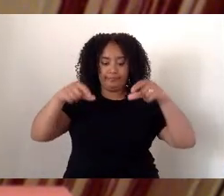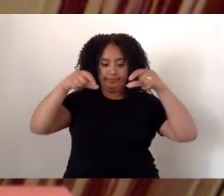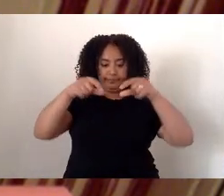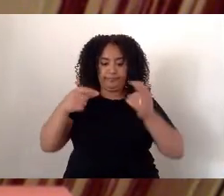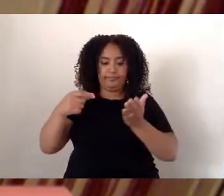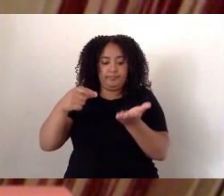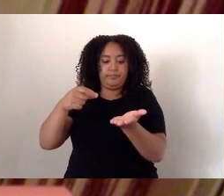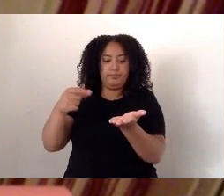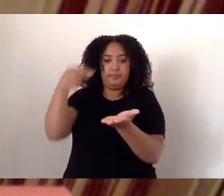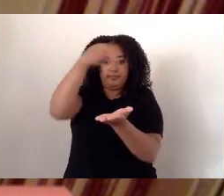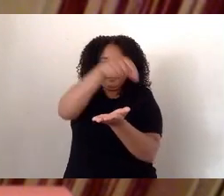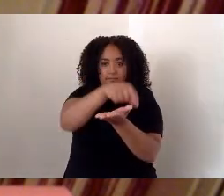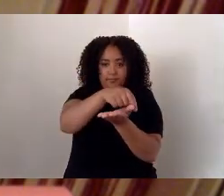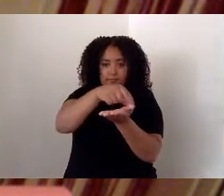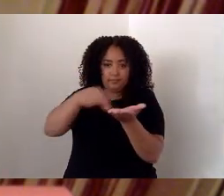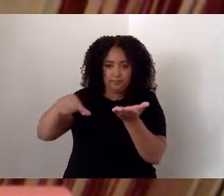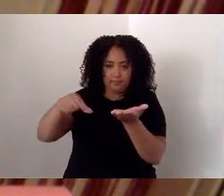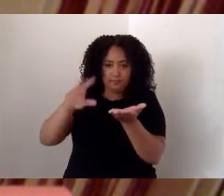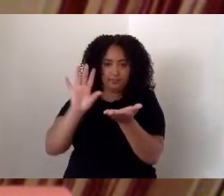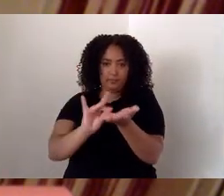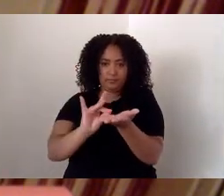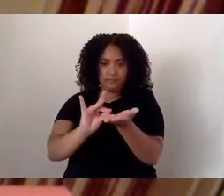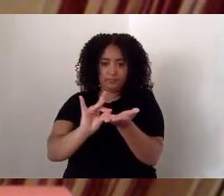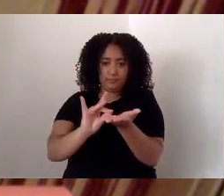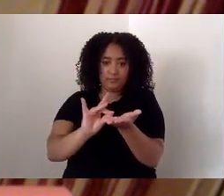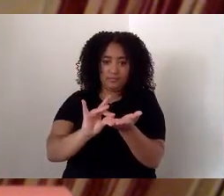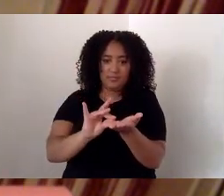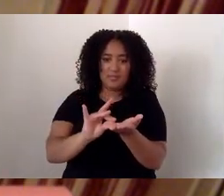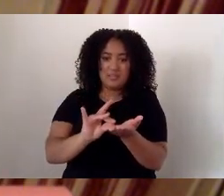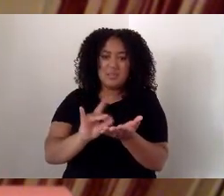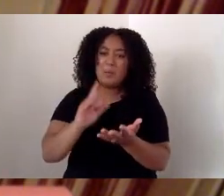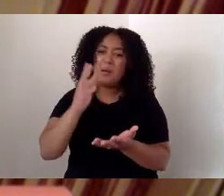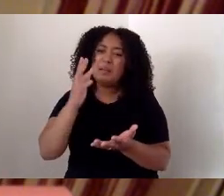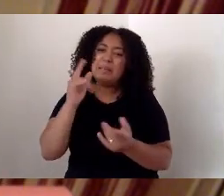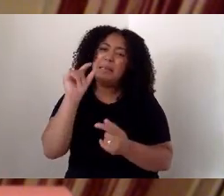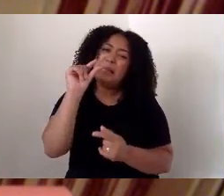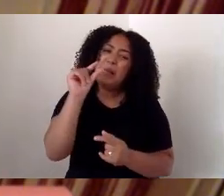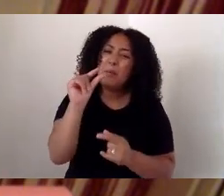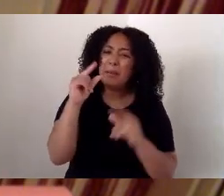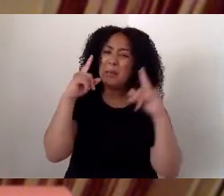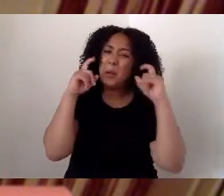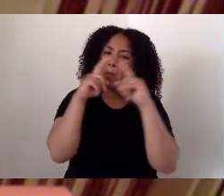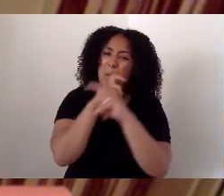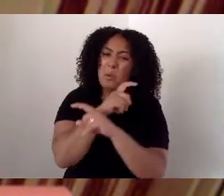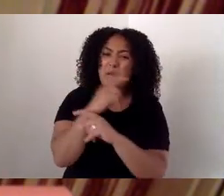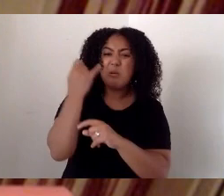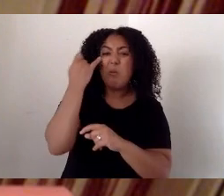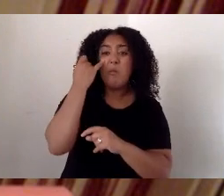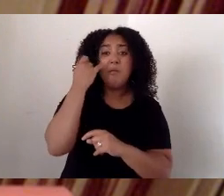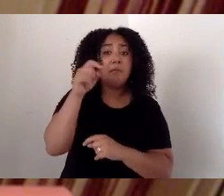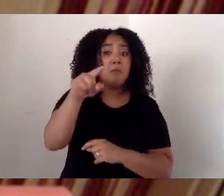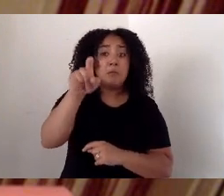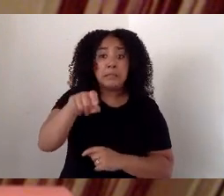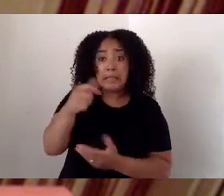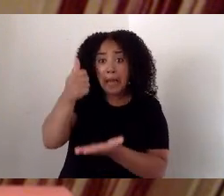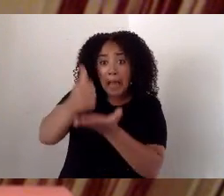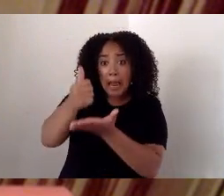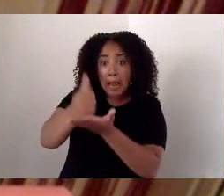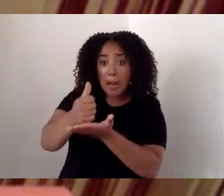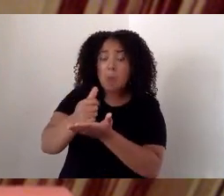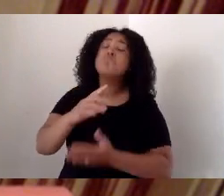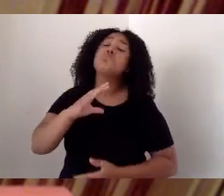this can be a little bit tricky. Again, you're gonna wanna find maybe some adult supervision for this craft, but I feel confident that you can all figure it